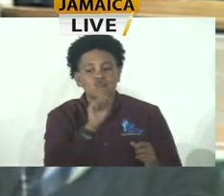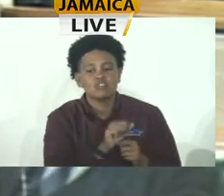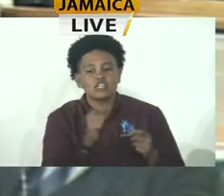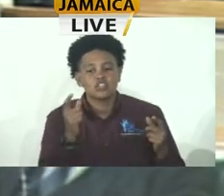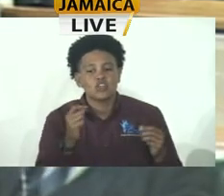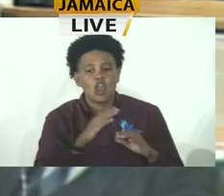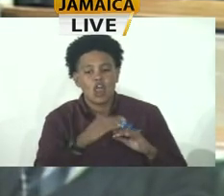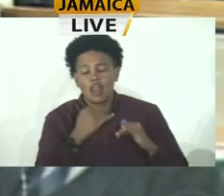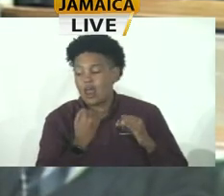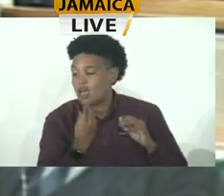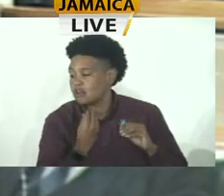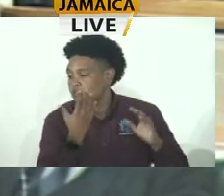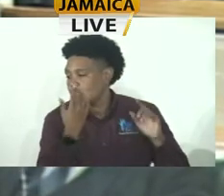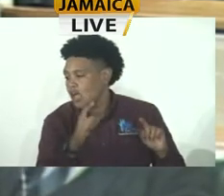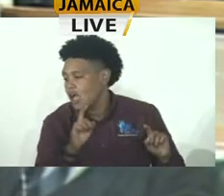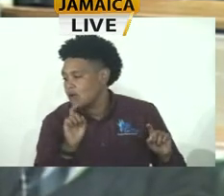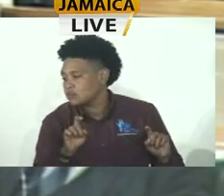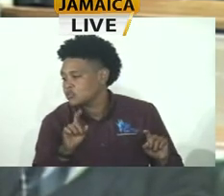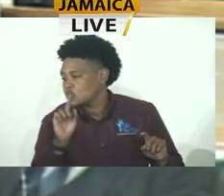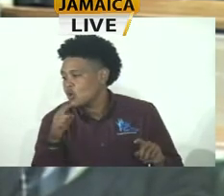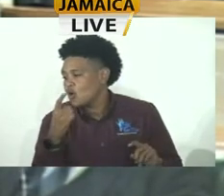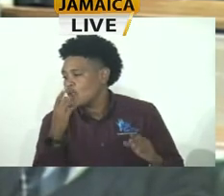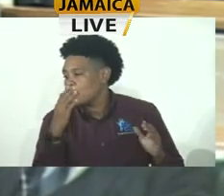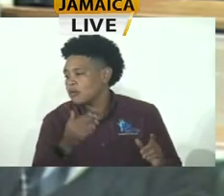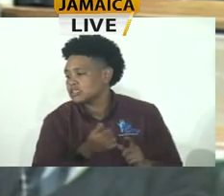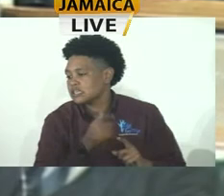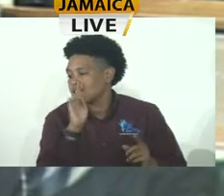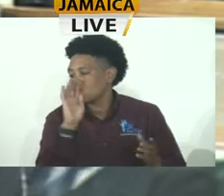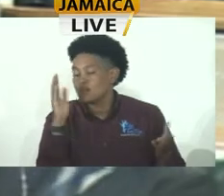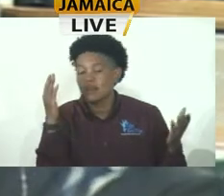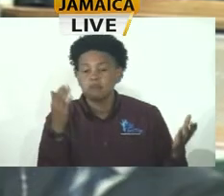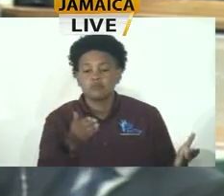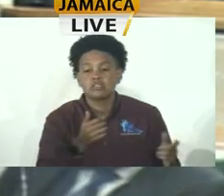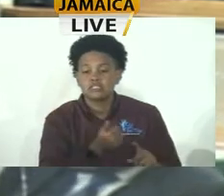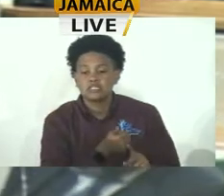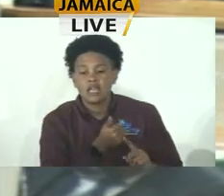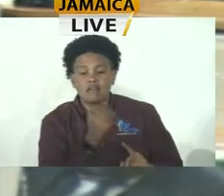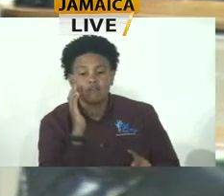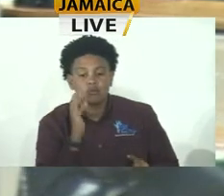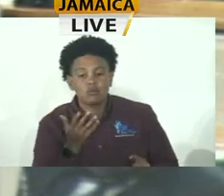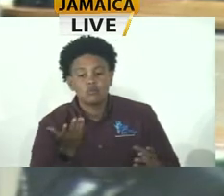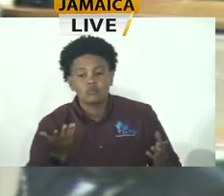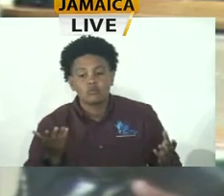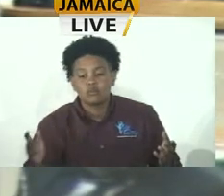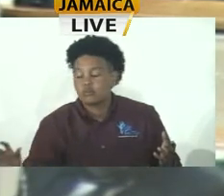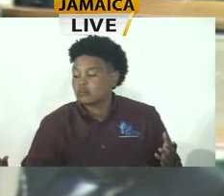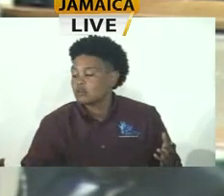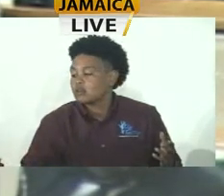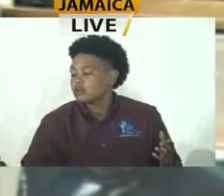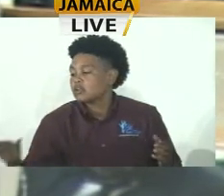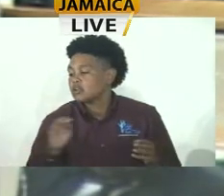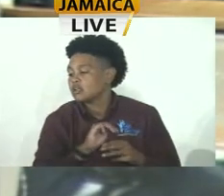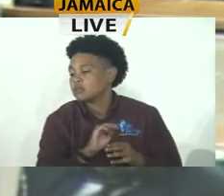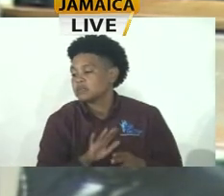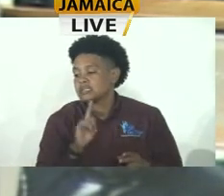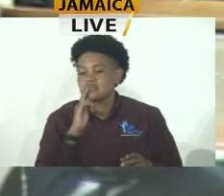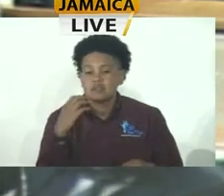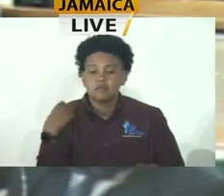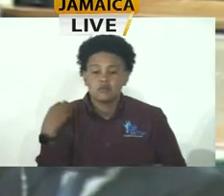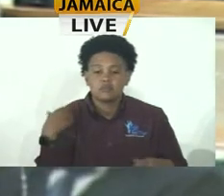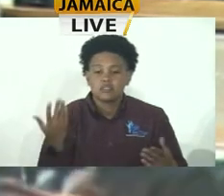virtually so the only persons that would be present would be the minister the permanent